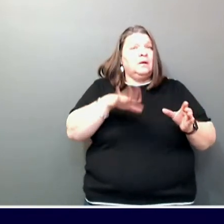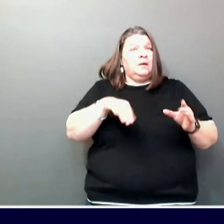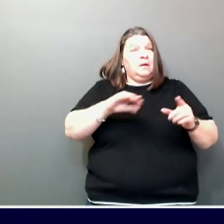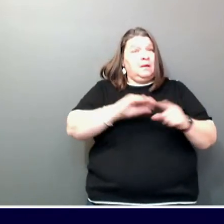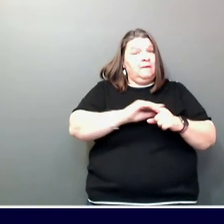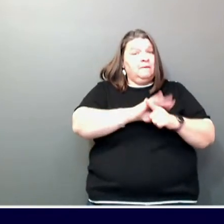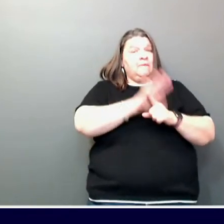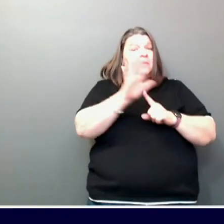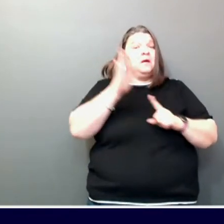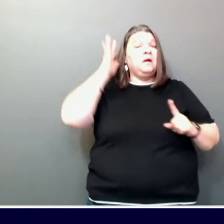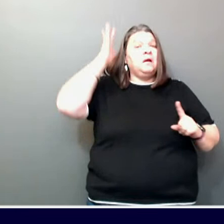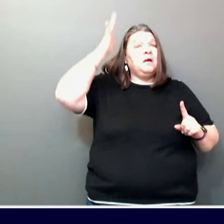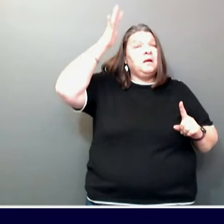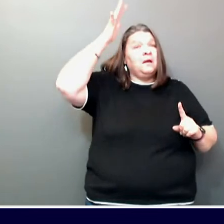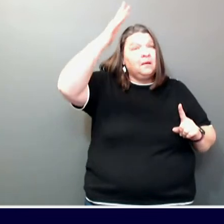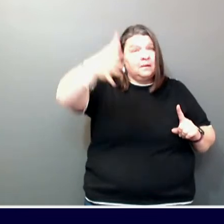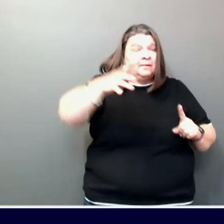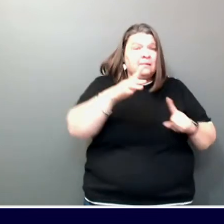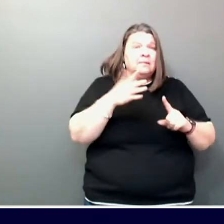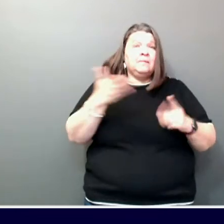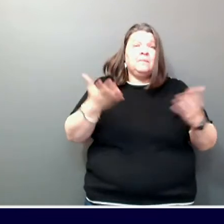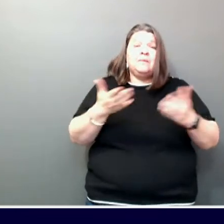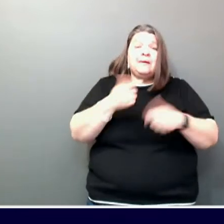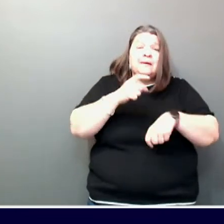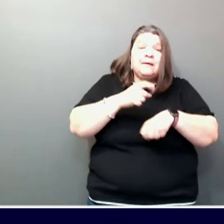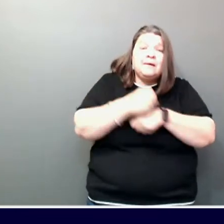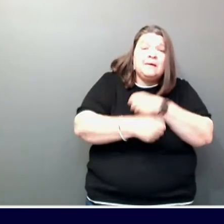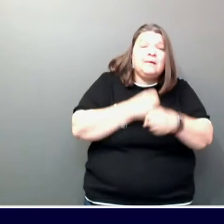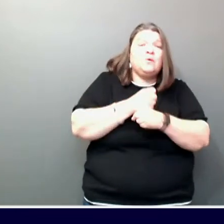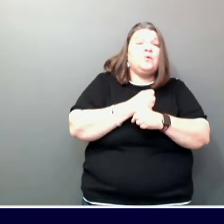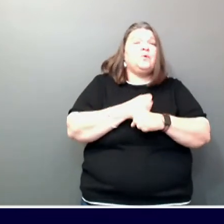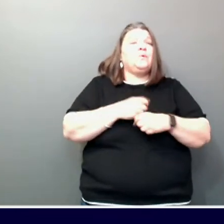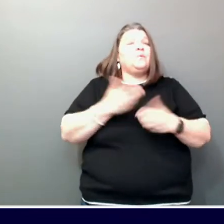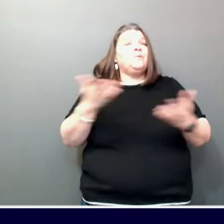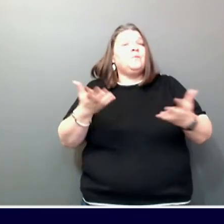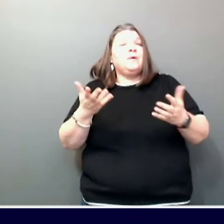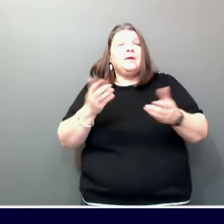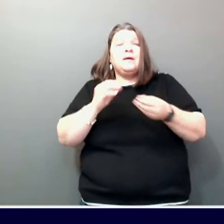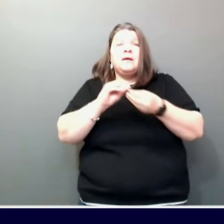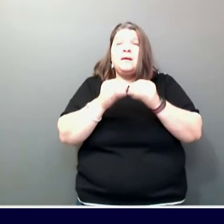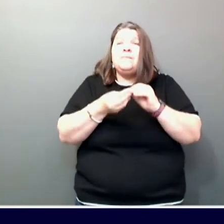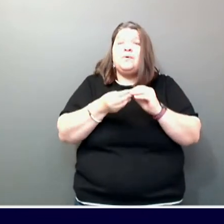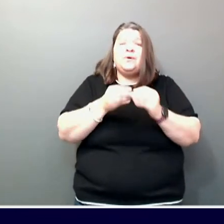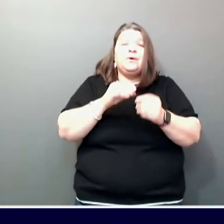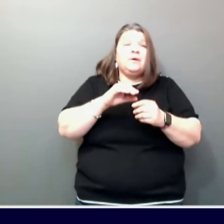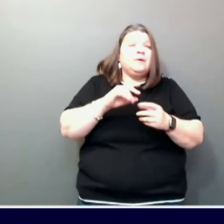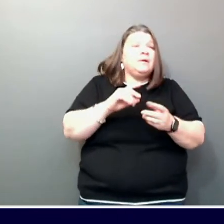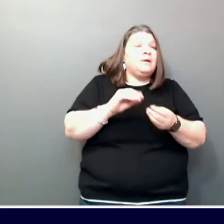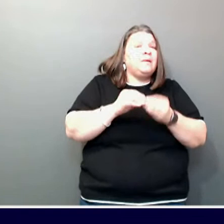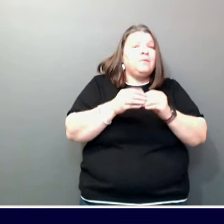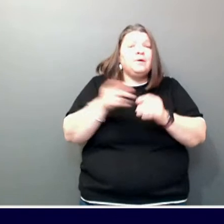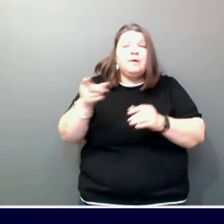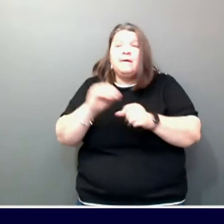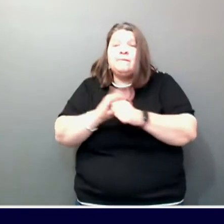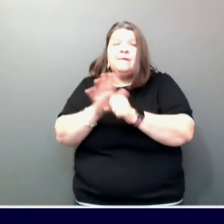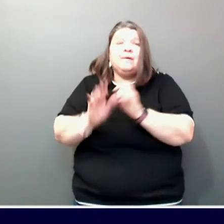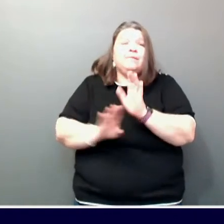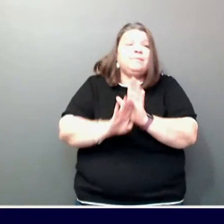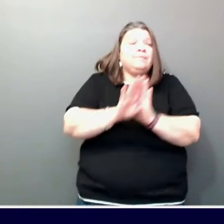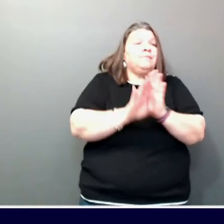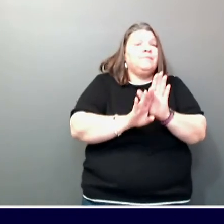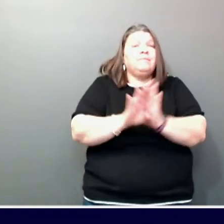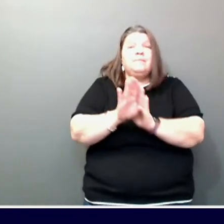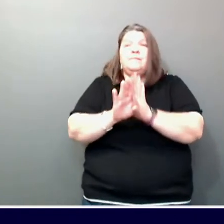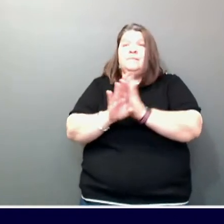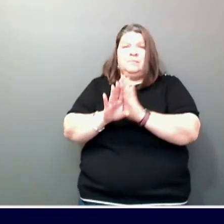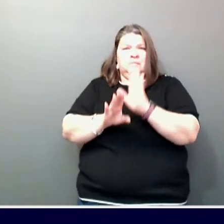the emergence of a new variant, we can't predict. But when they occur, we can spot them and respond accordingly.